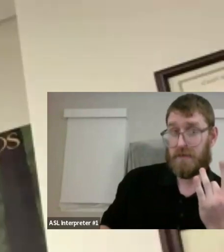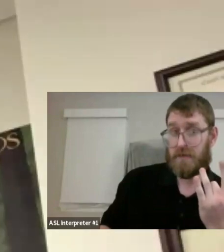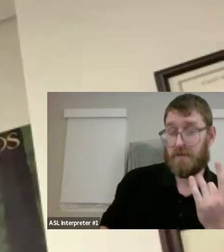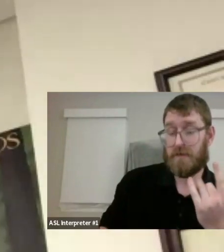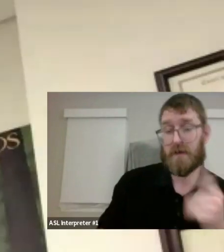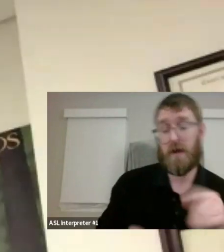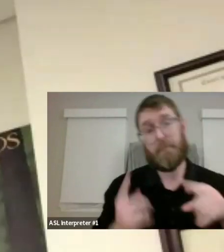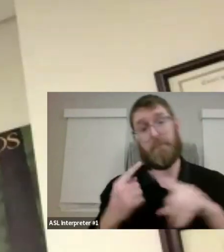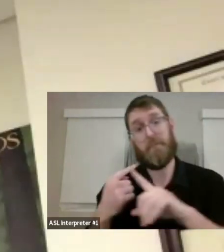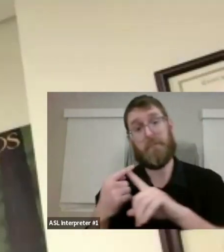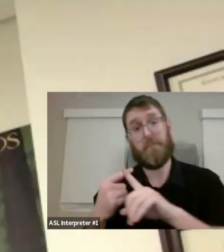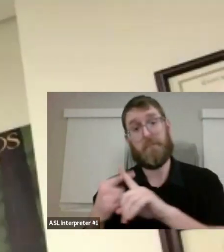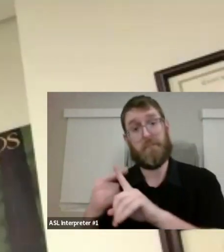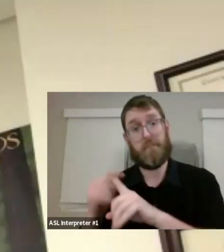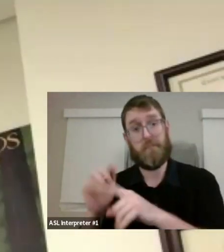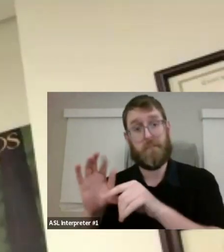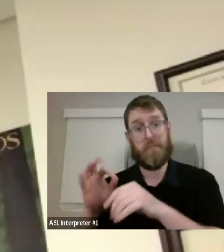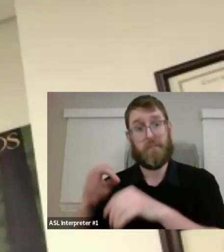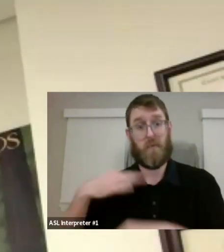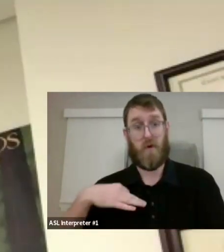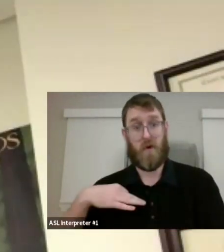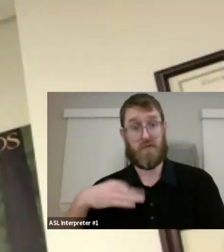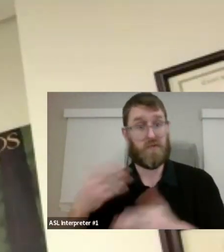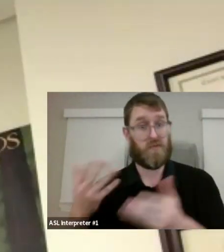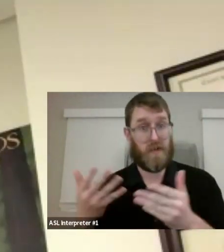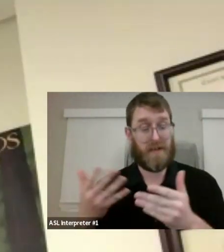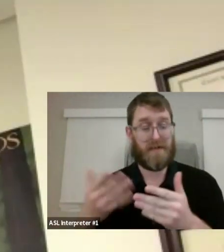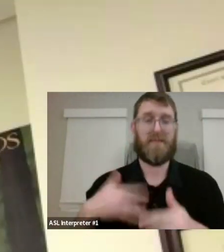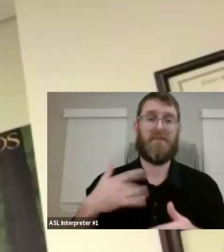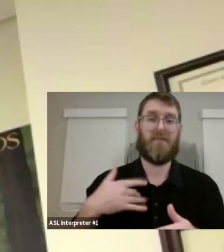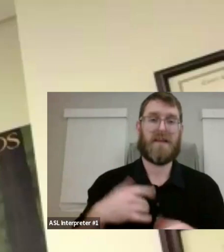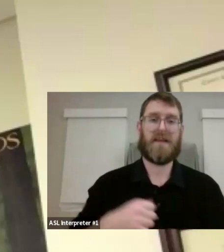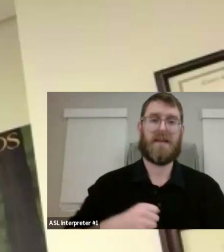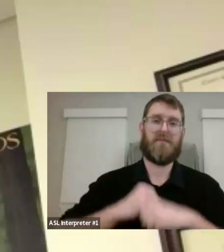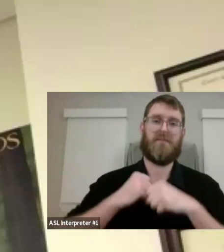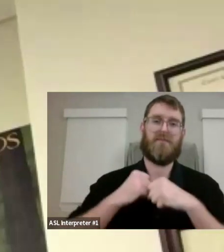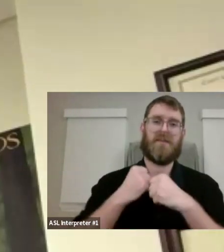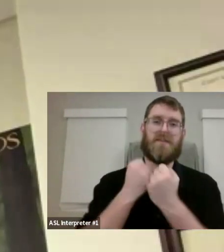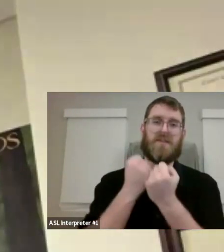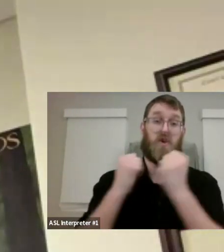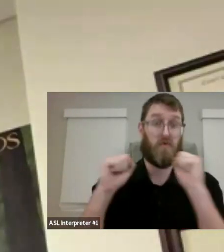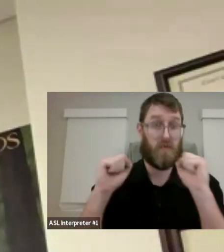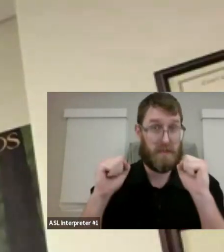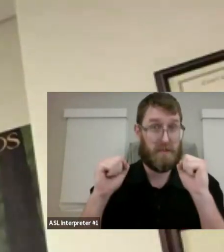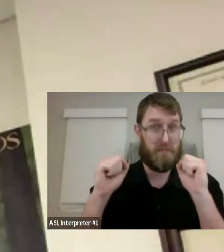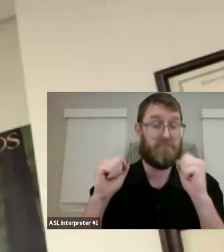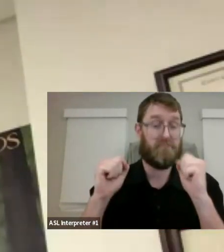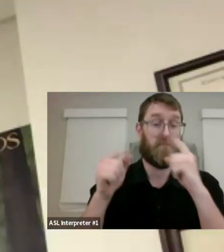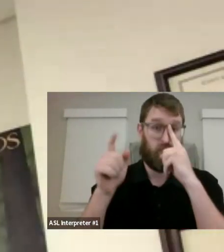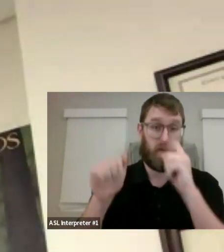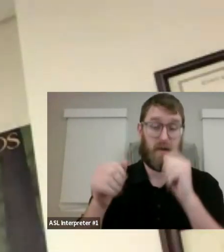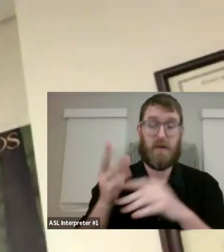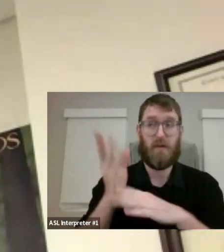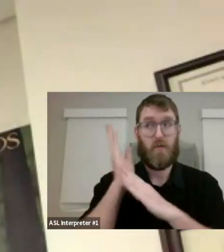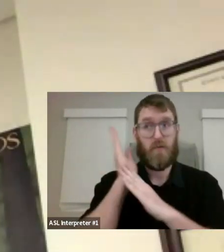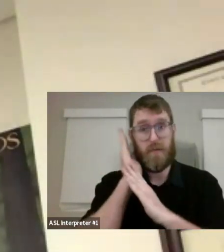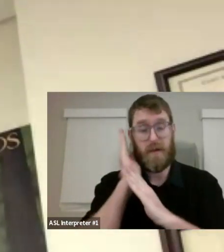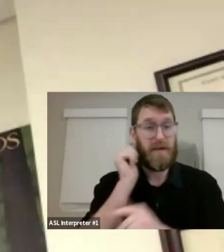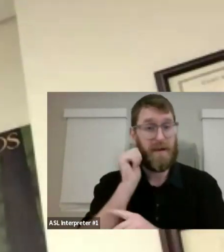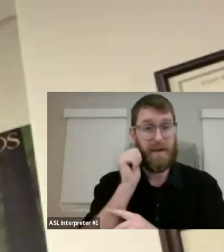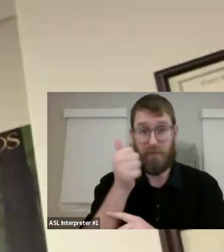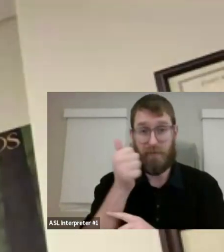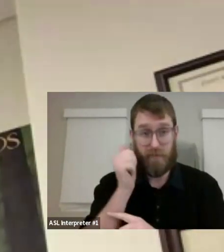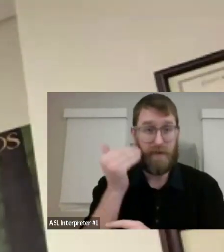Pros. A feeling of security. You can kind of go to bed every night knowing that you're